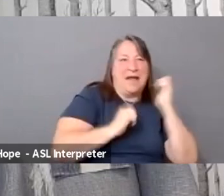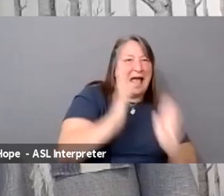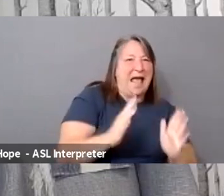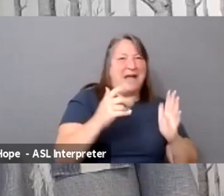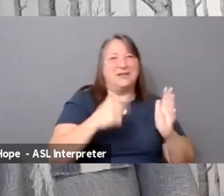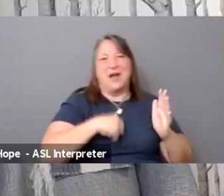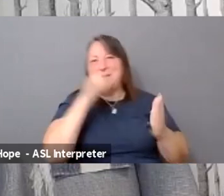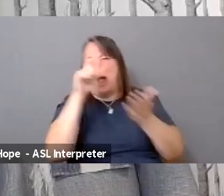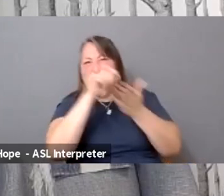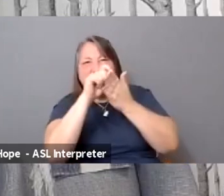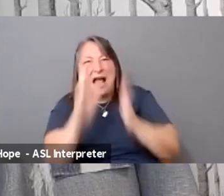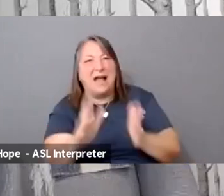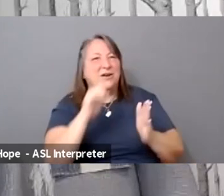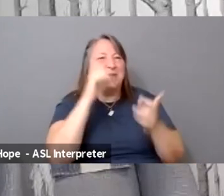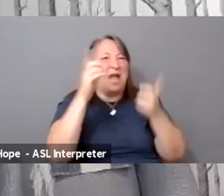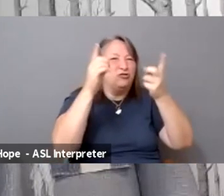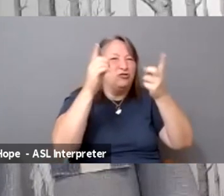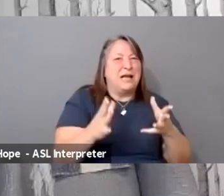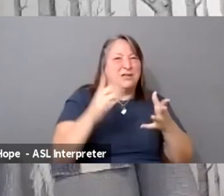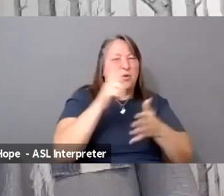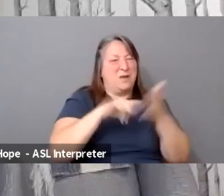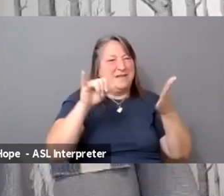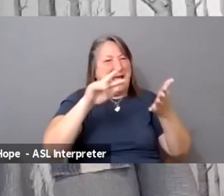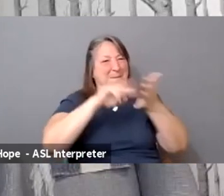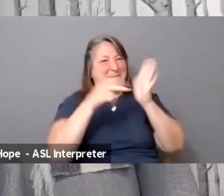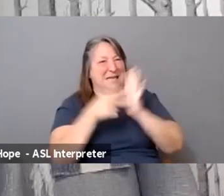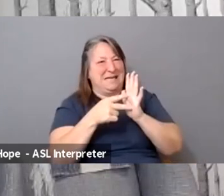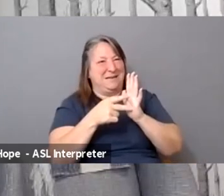director, like what did that actually mean?